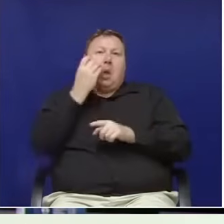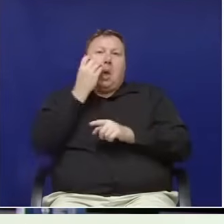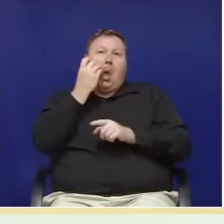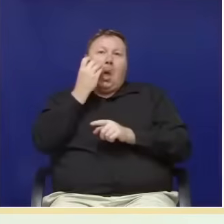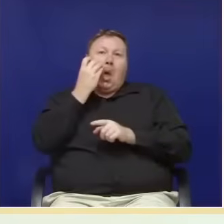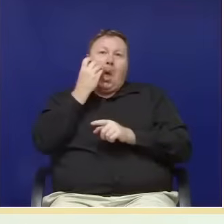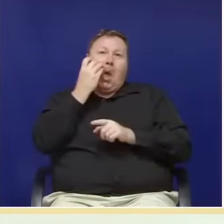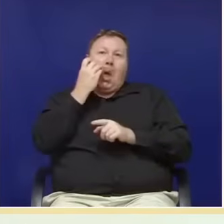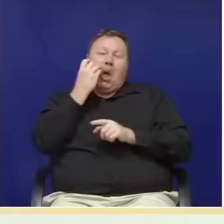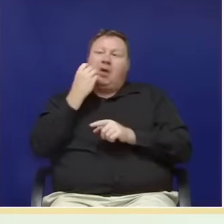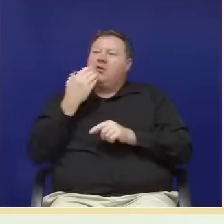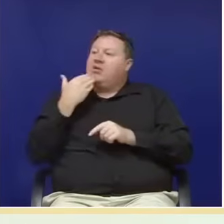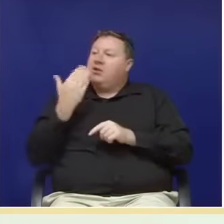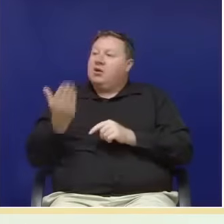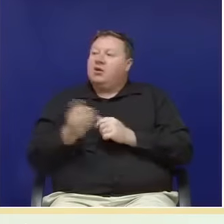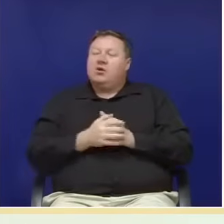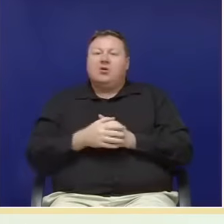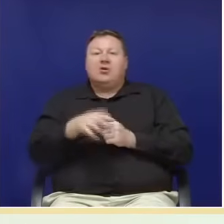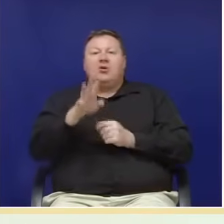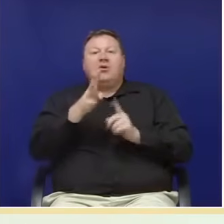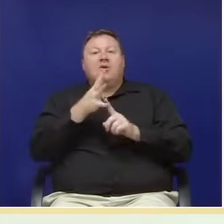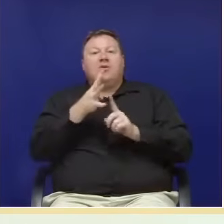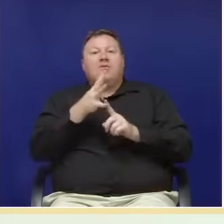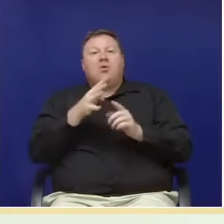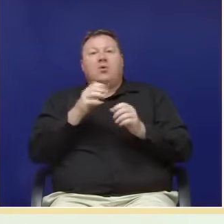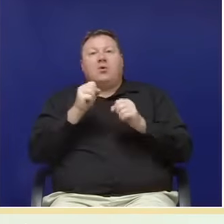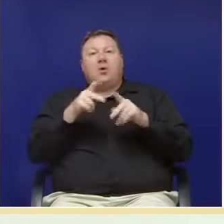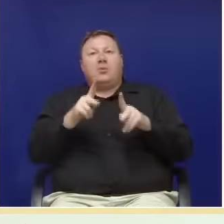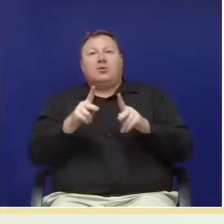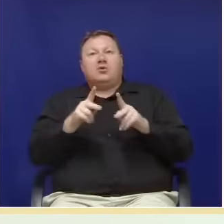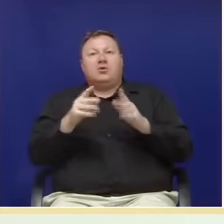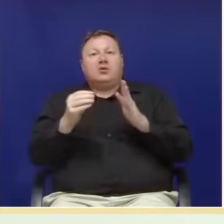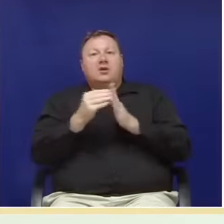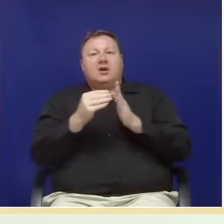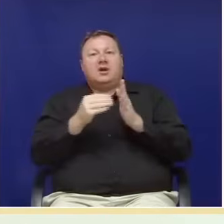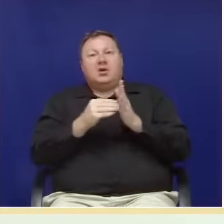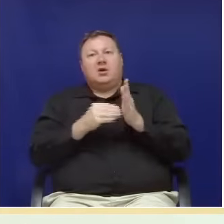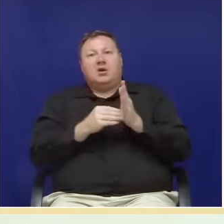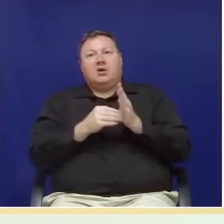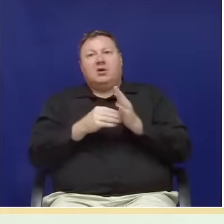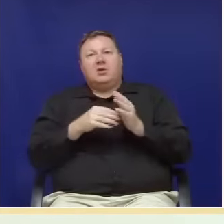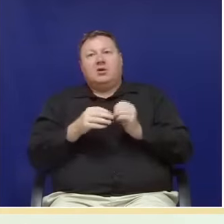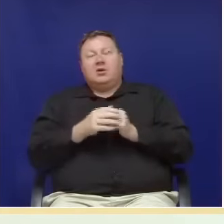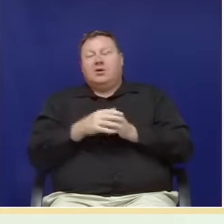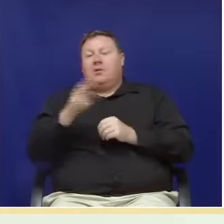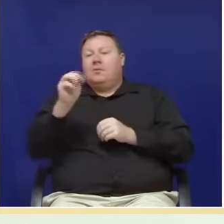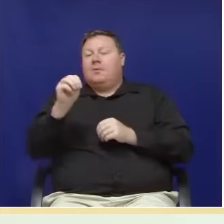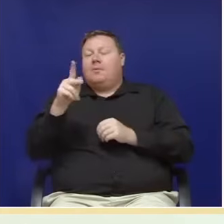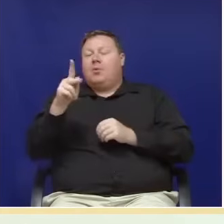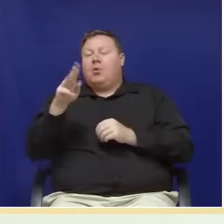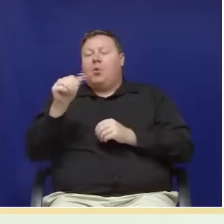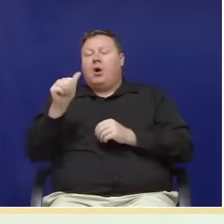Thank you. The fourth opportunity has been allocated to the Honourable Nkwango.